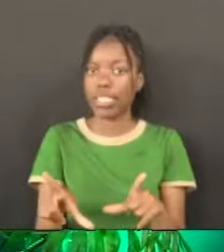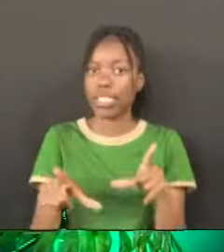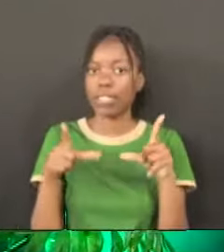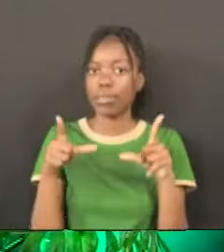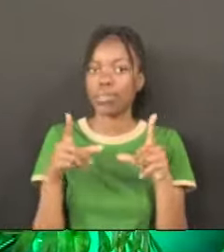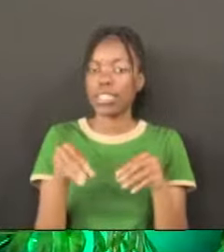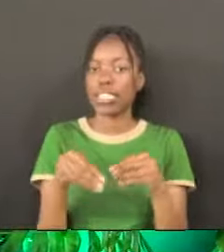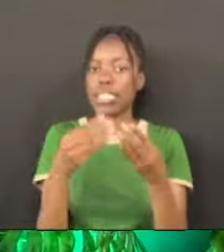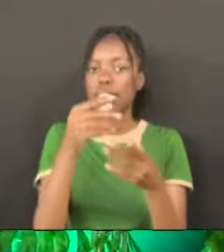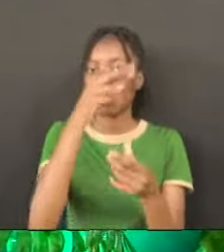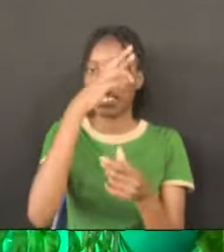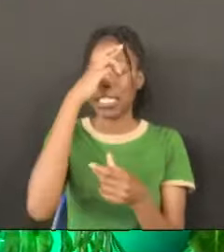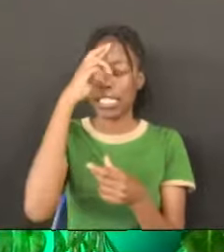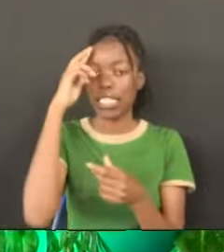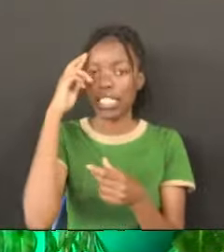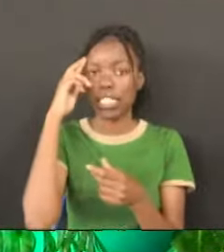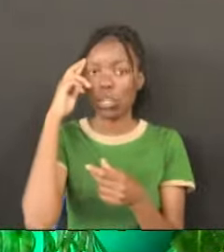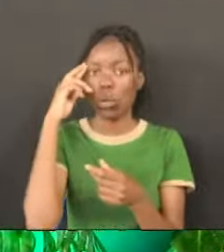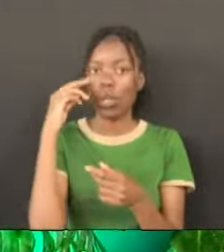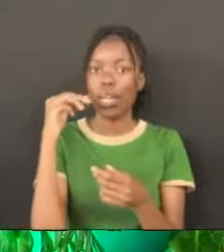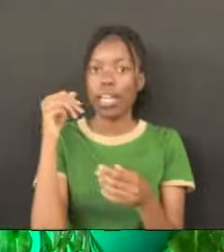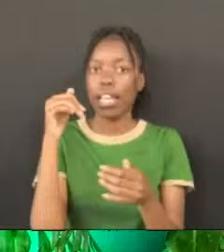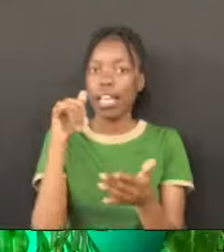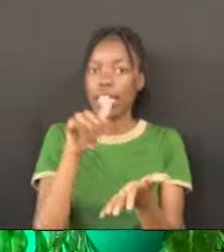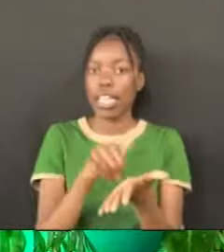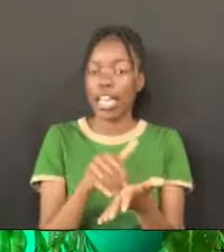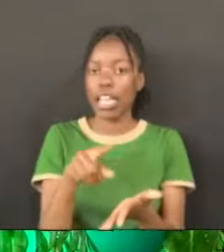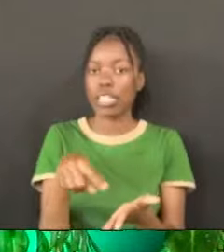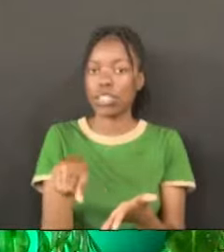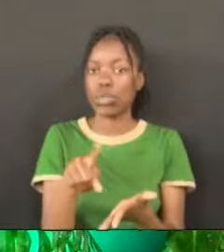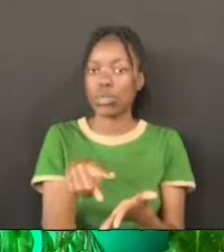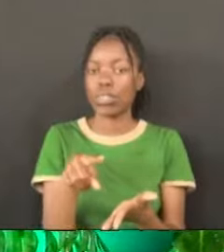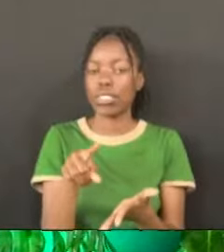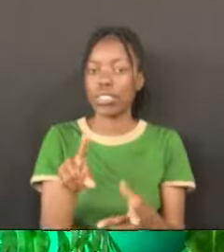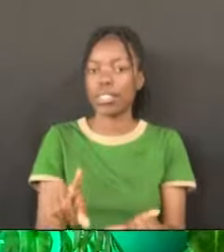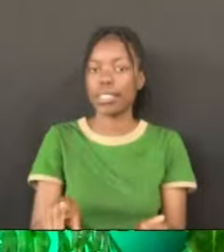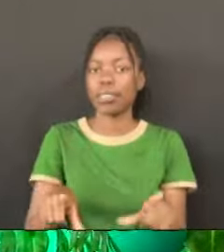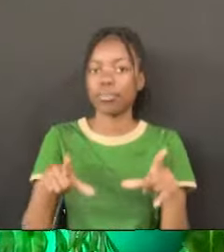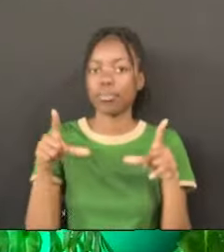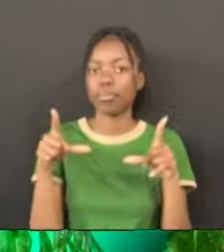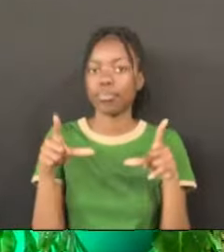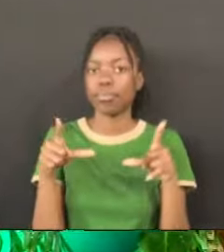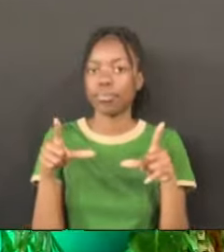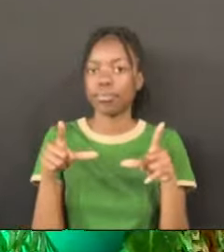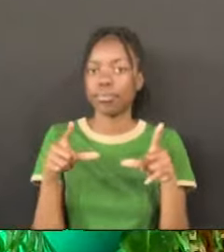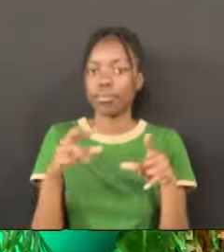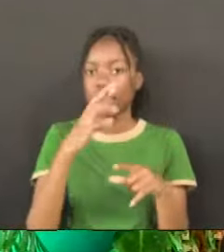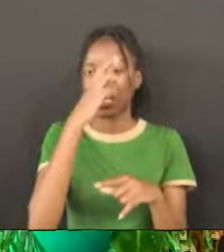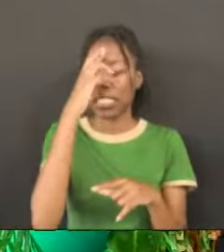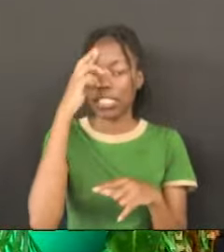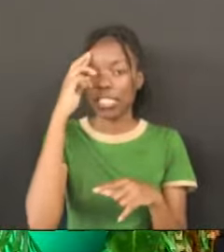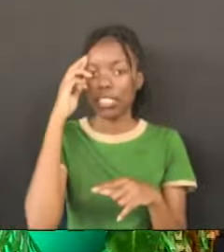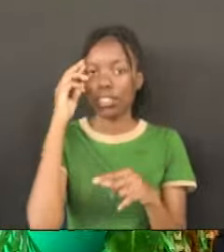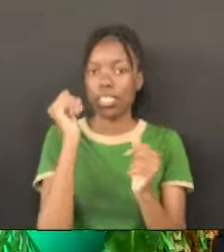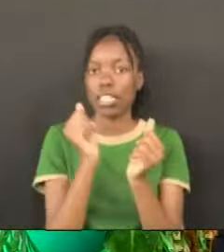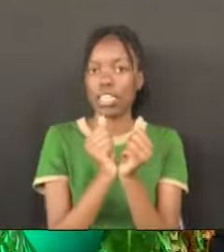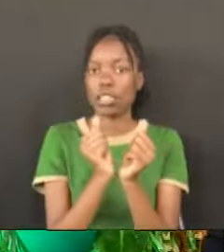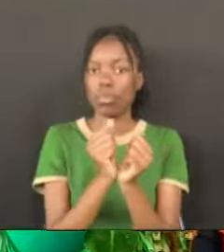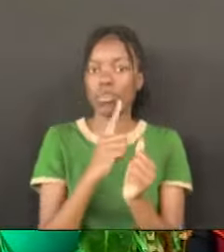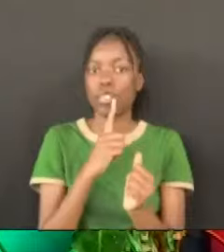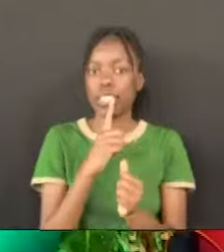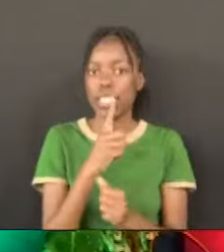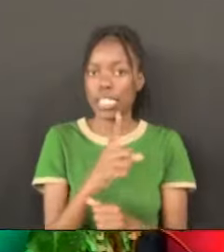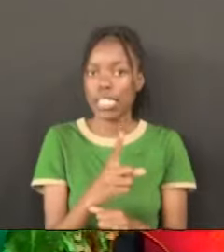reason that we should live. The reason that Paul today says that for me